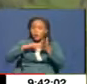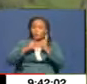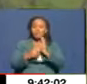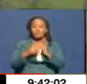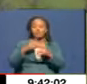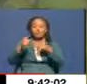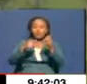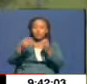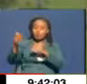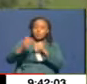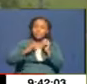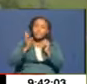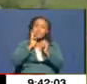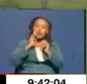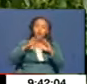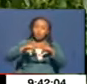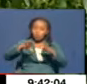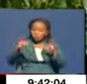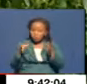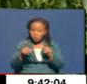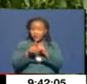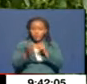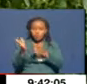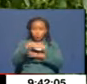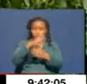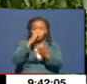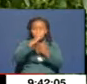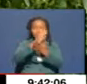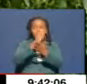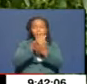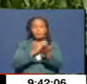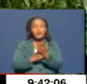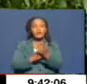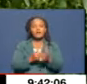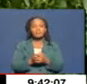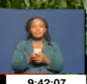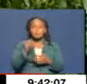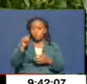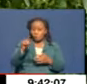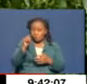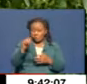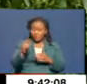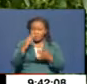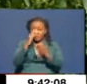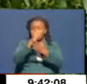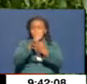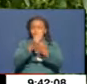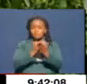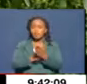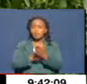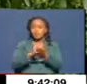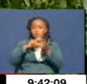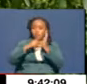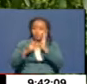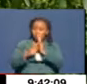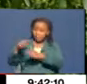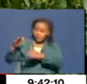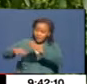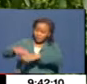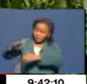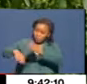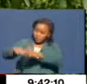Naivasha Basin Restoration Program. This is an carbon inserting project funded by Coop Switzerland, and it aims